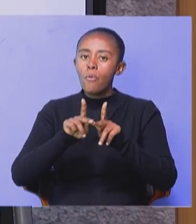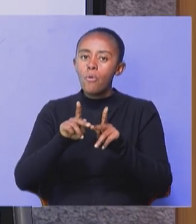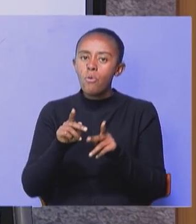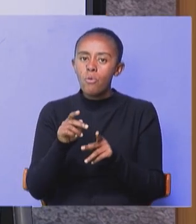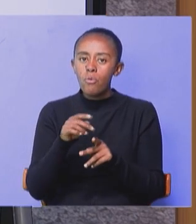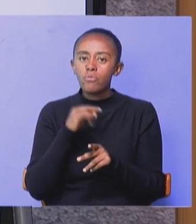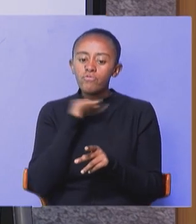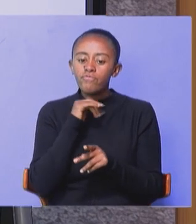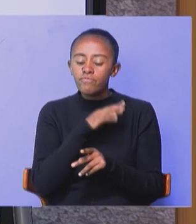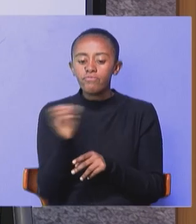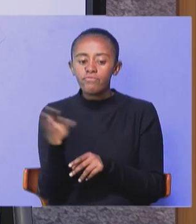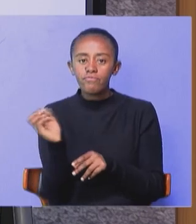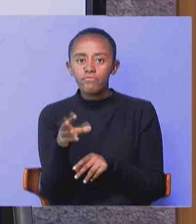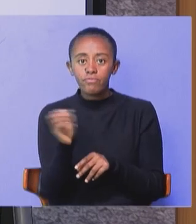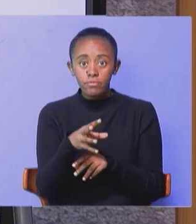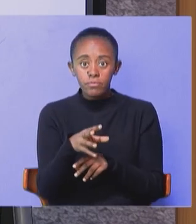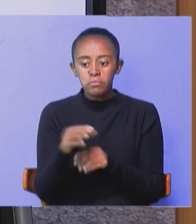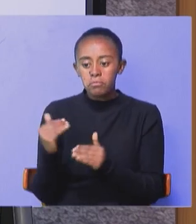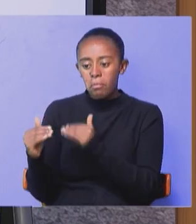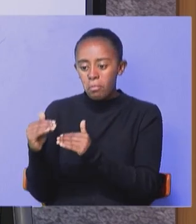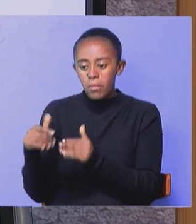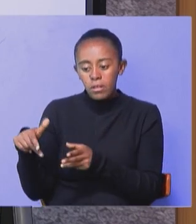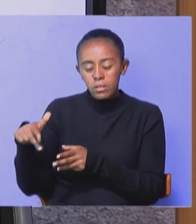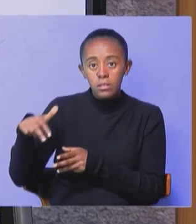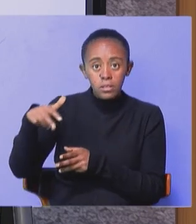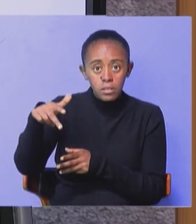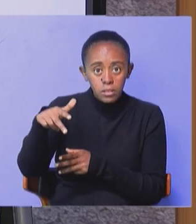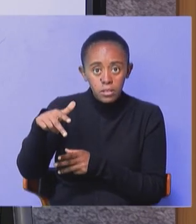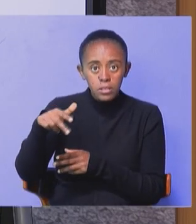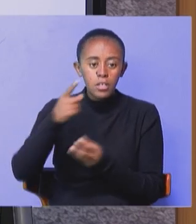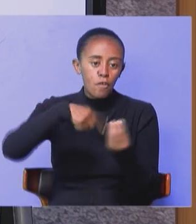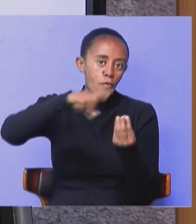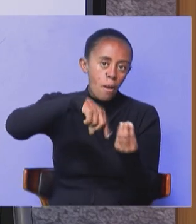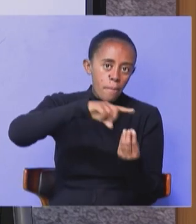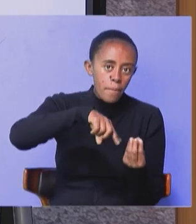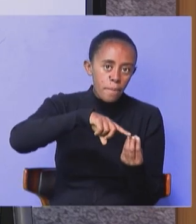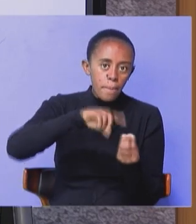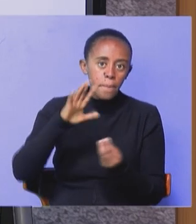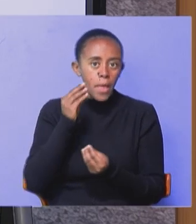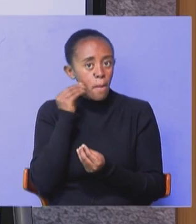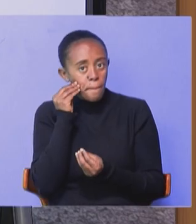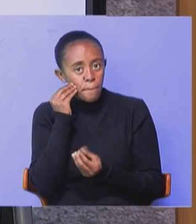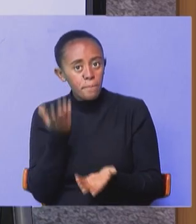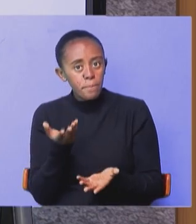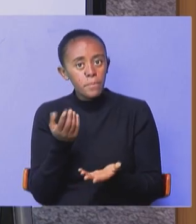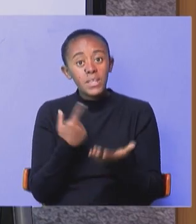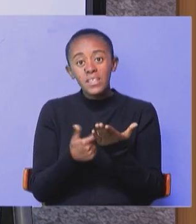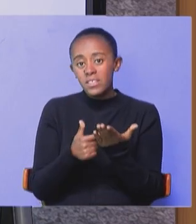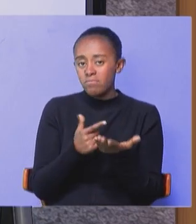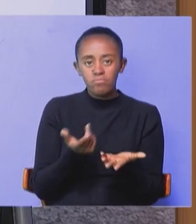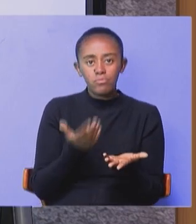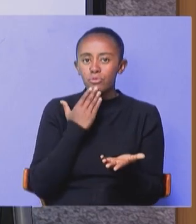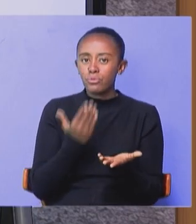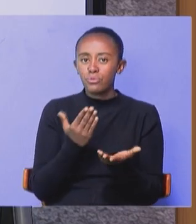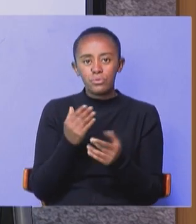throw trash on the sidewalks, on their environment, maybe their house. So this is not a